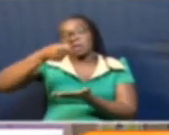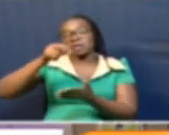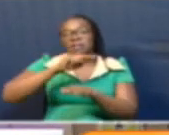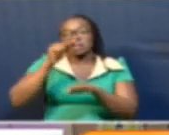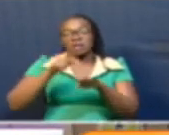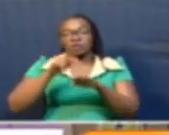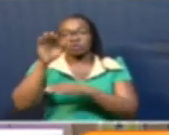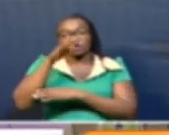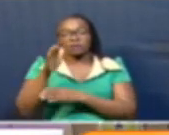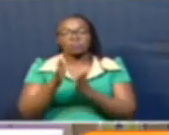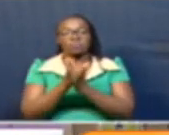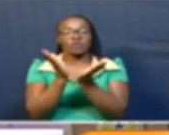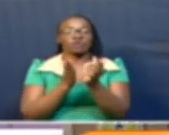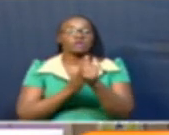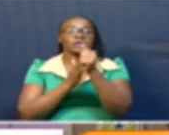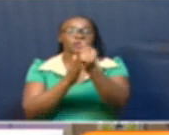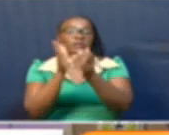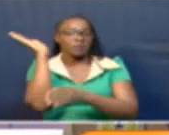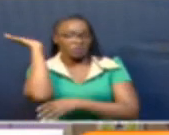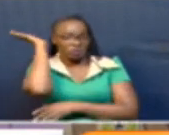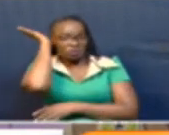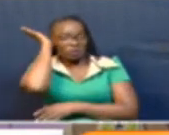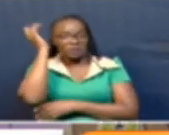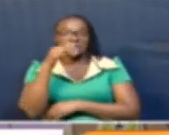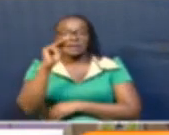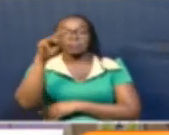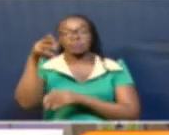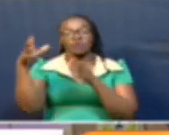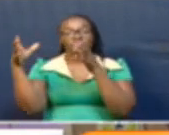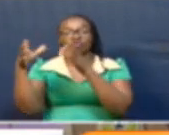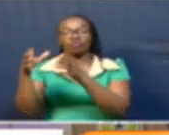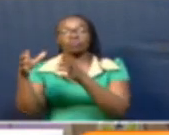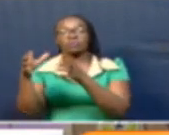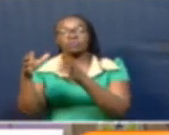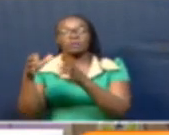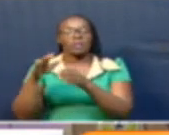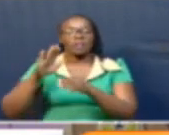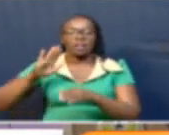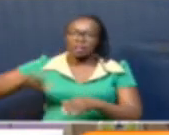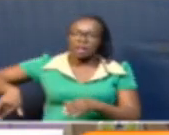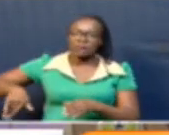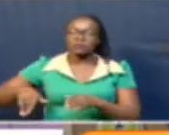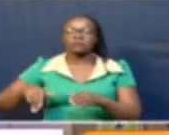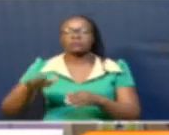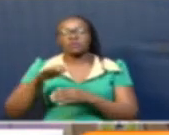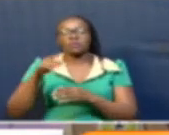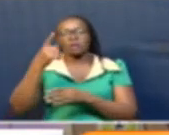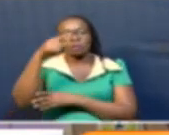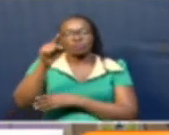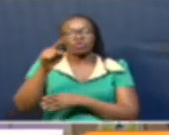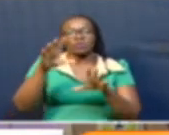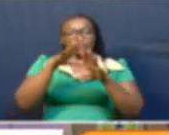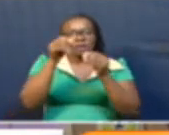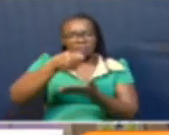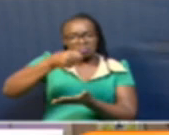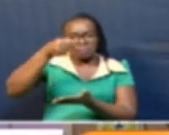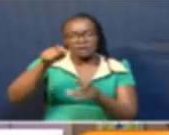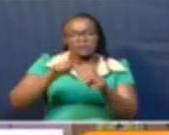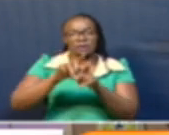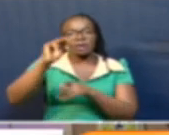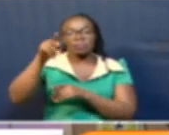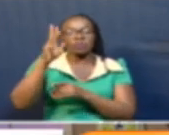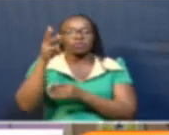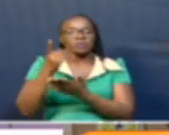Assembly Majority Leader Eden Duale says MPs are running behind schedule in approving the budget's estimates. MPs will also